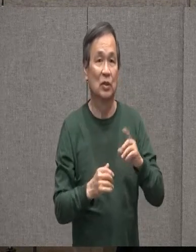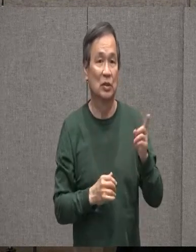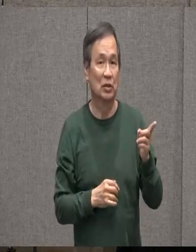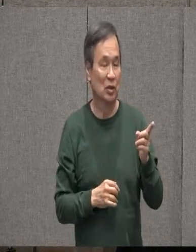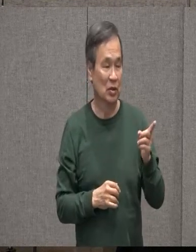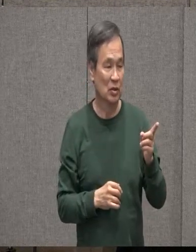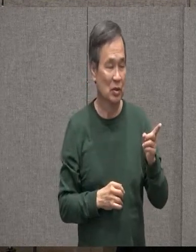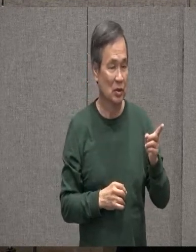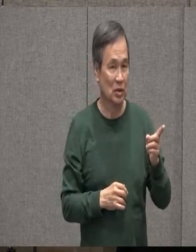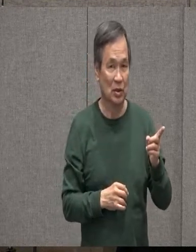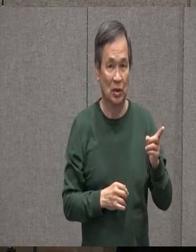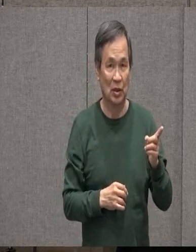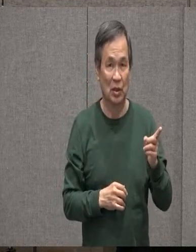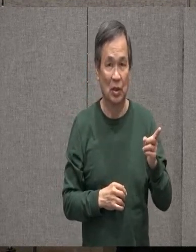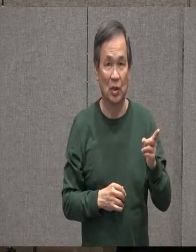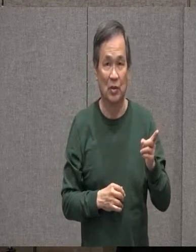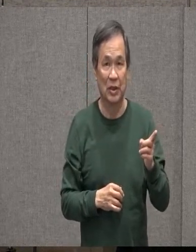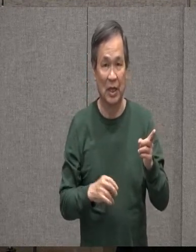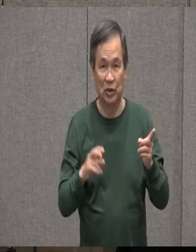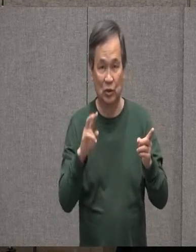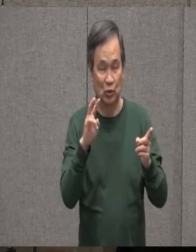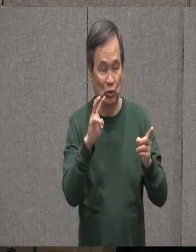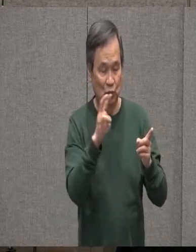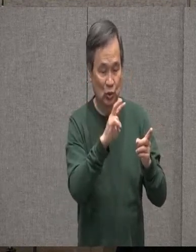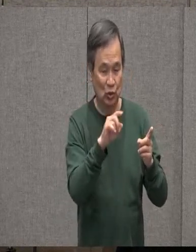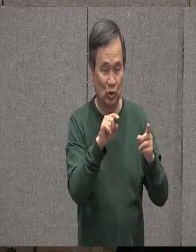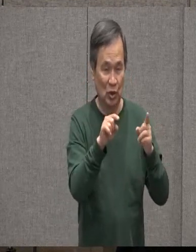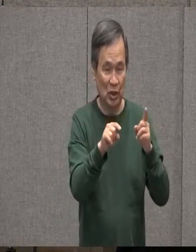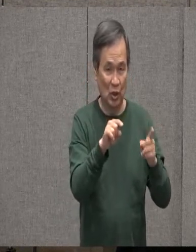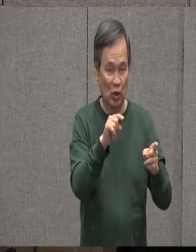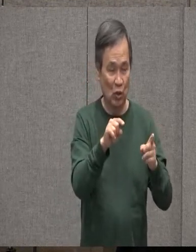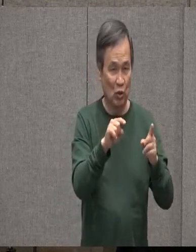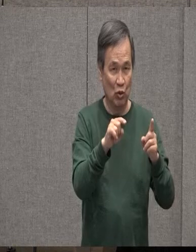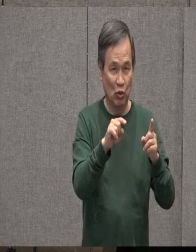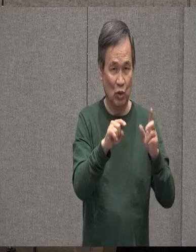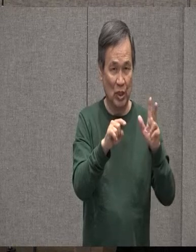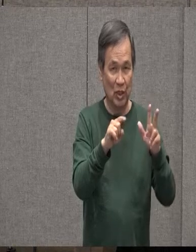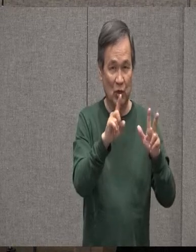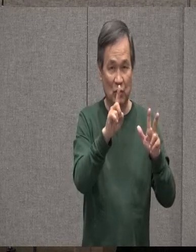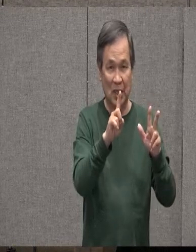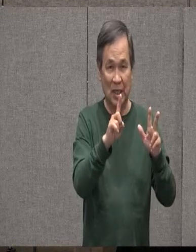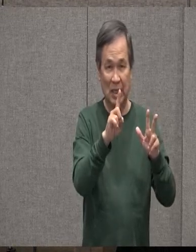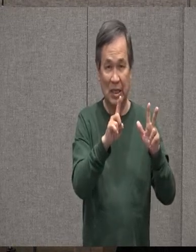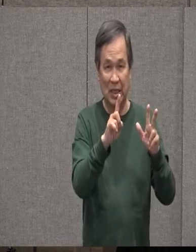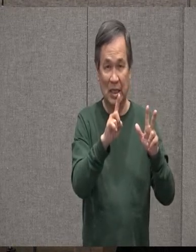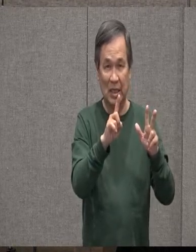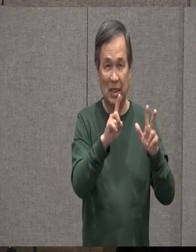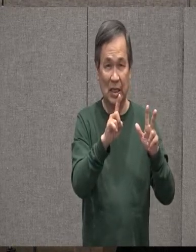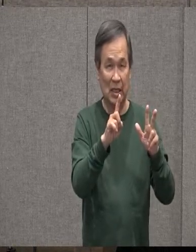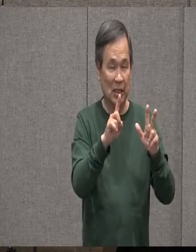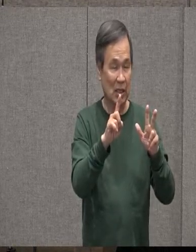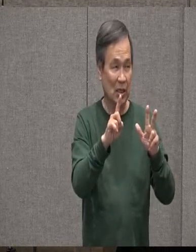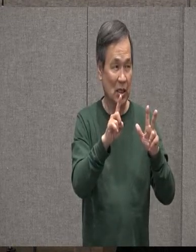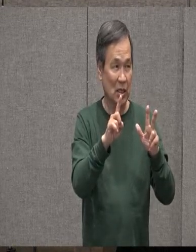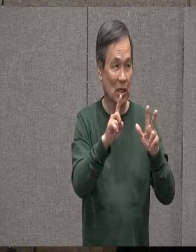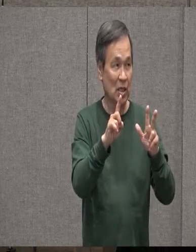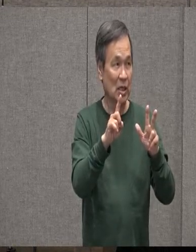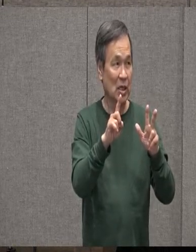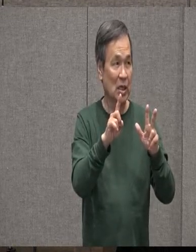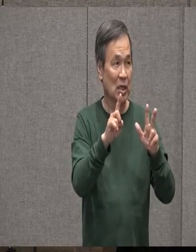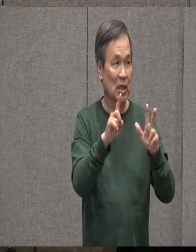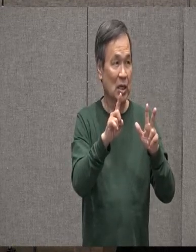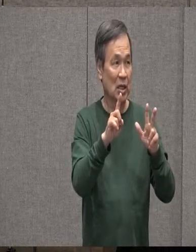2, the target number, if I had to minus it from 4? Well, it's got to be a 2, which leads me to believe